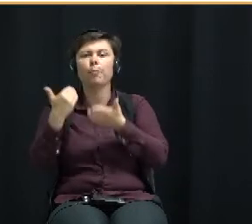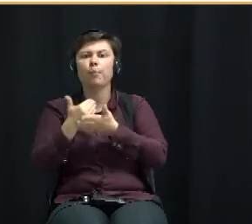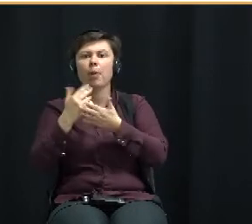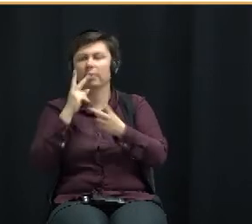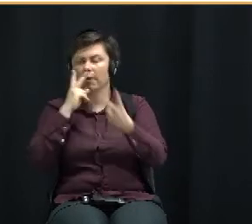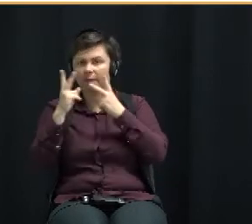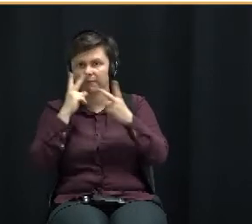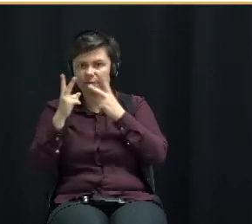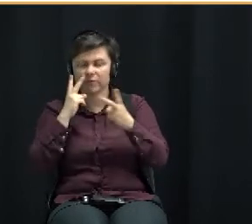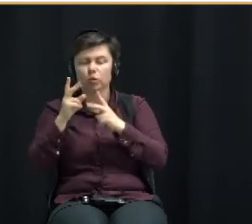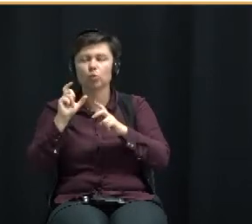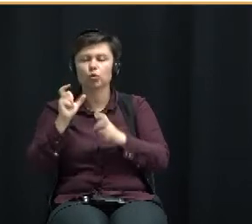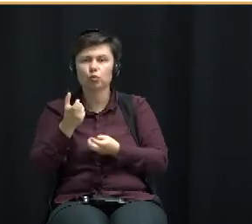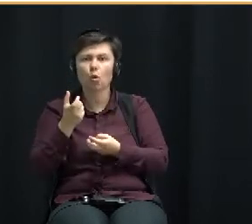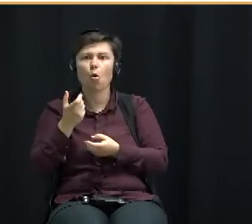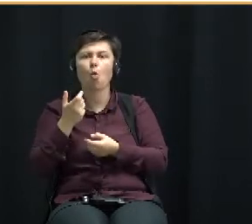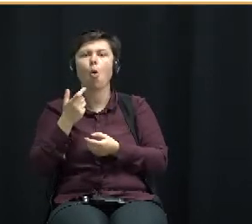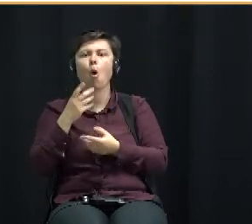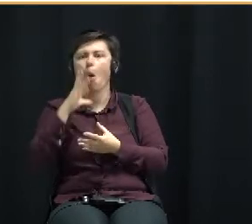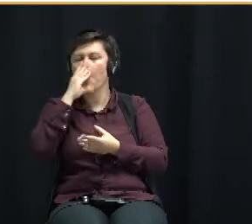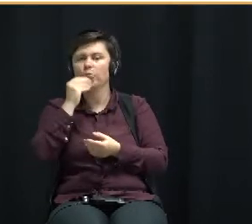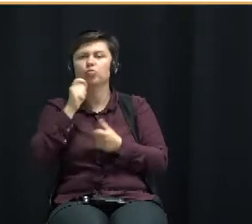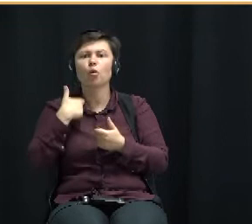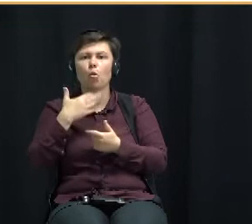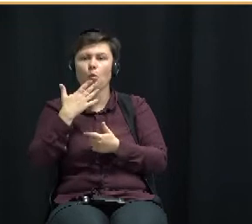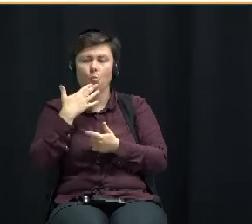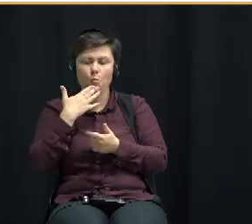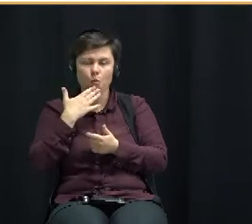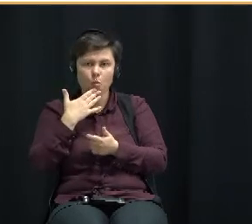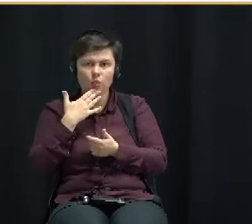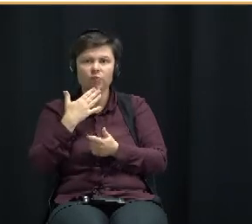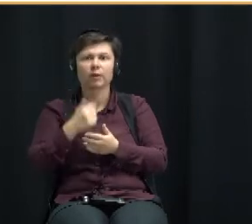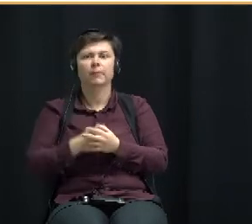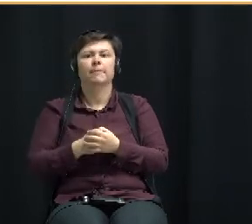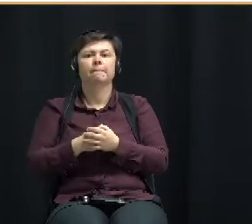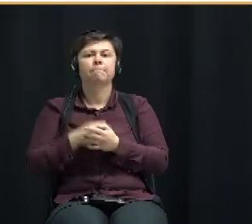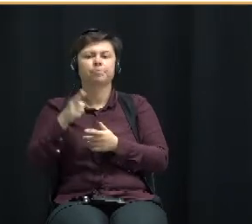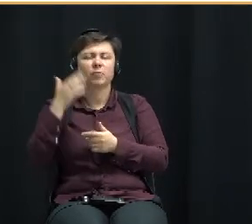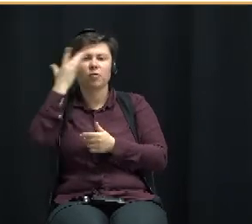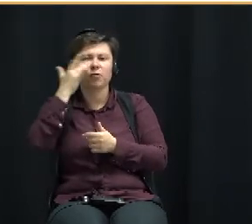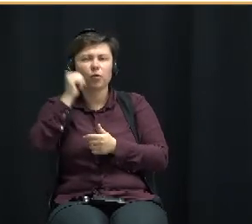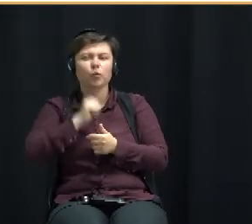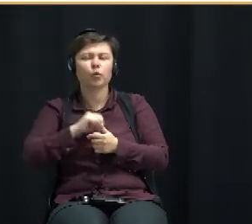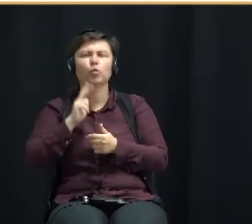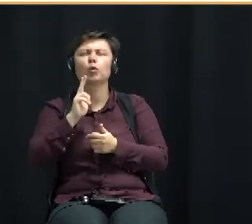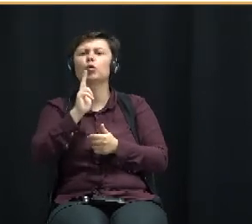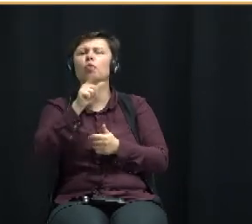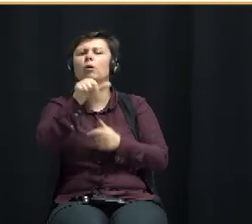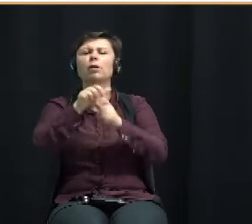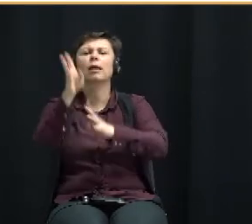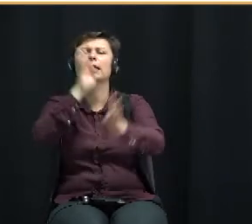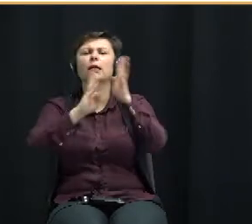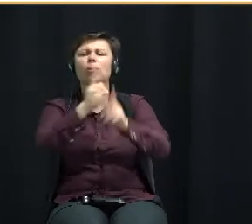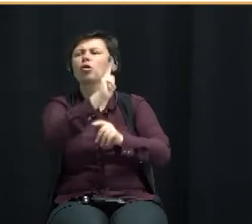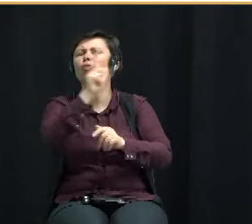looking at who are your clients, who are your customers, who are the users. Well, if you aim for the